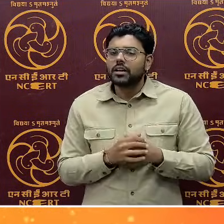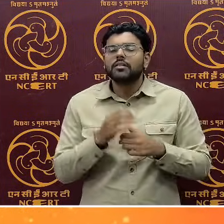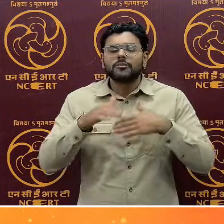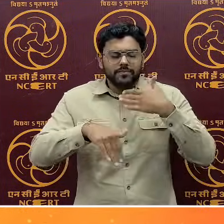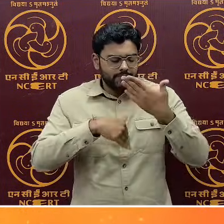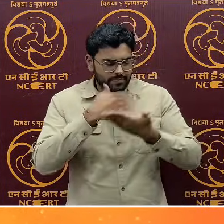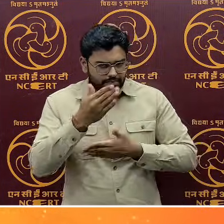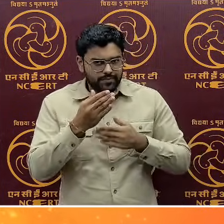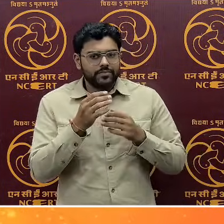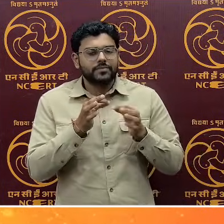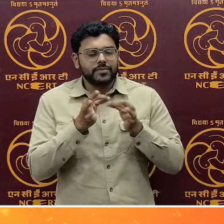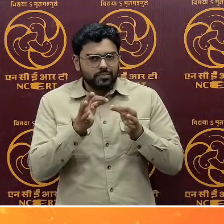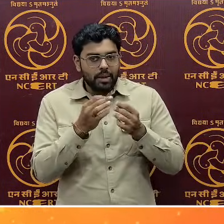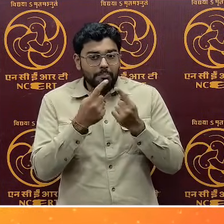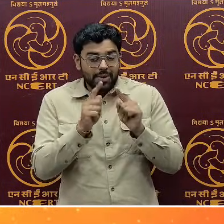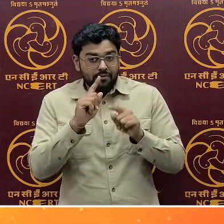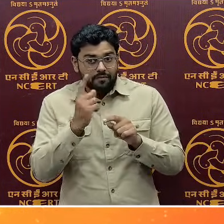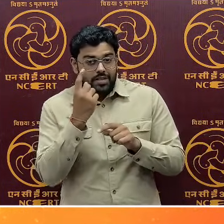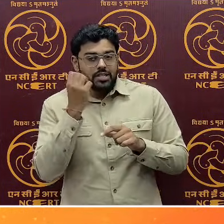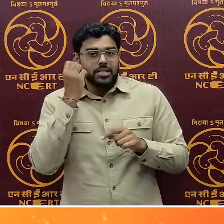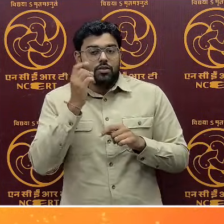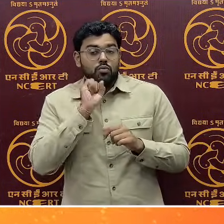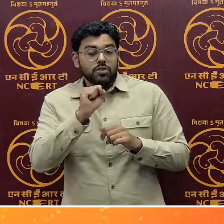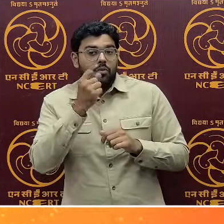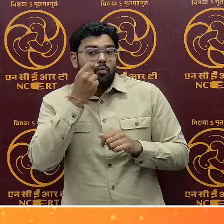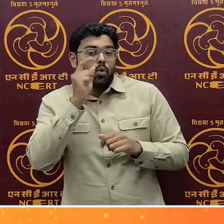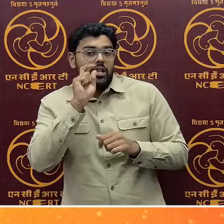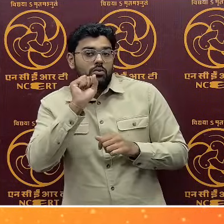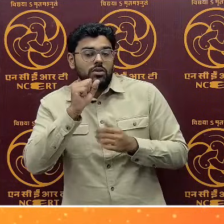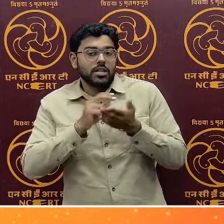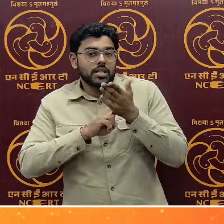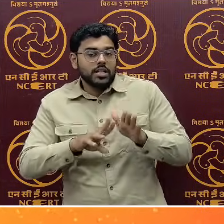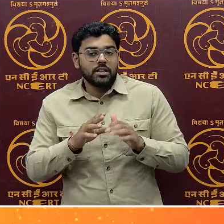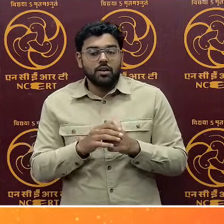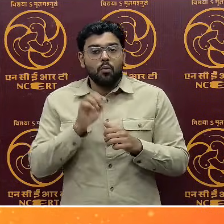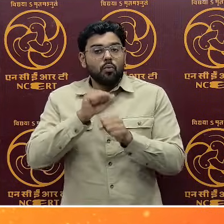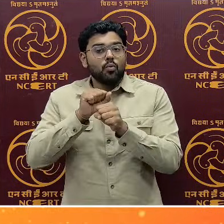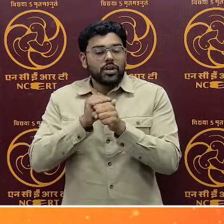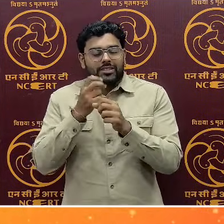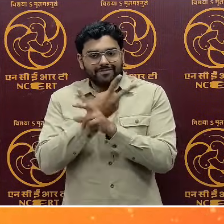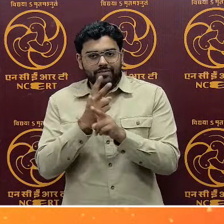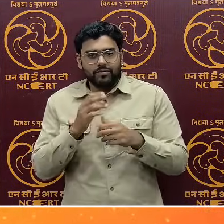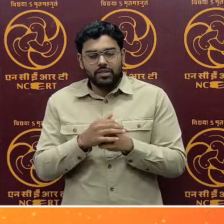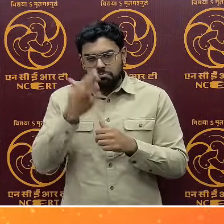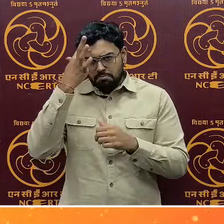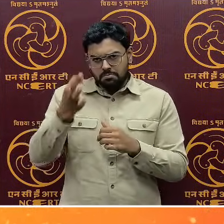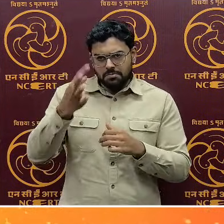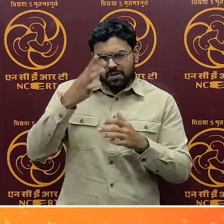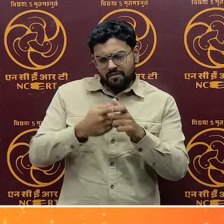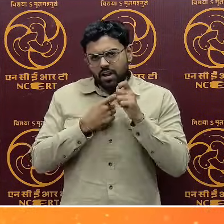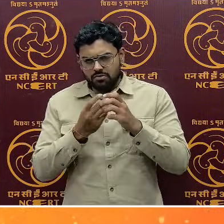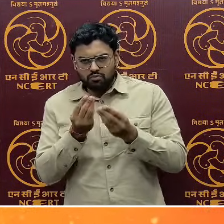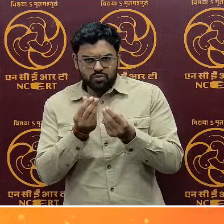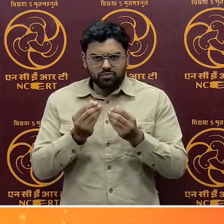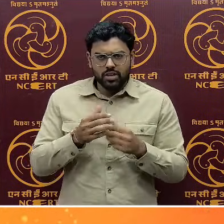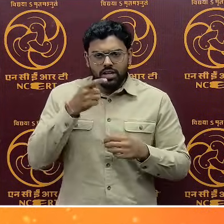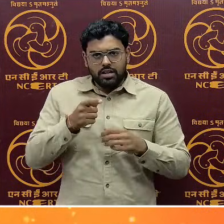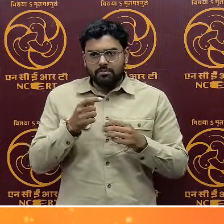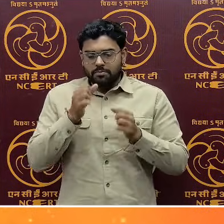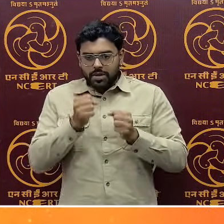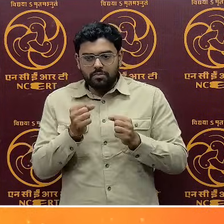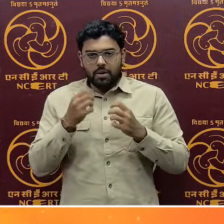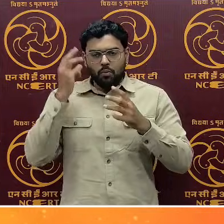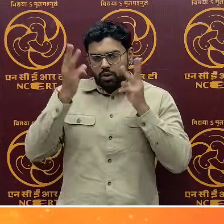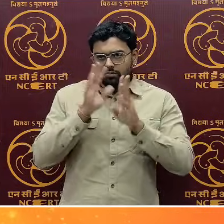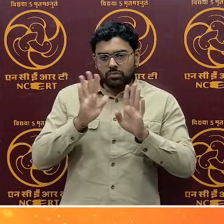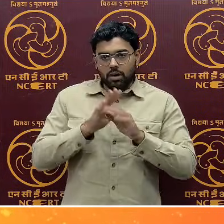we understand the nature of his father and what kind of work he does. And he is smart, he is quick, he didn't sit around and